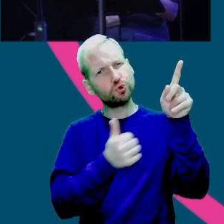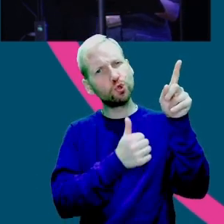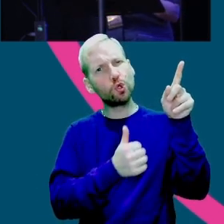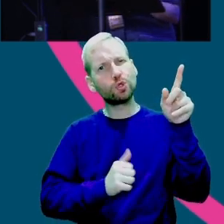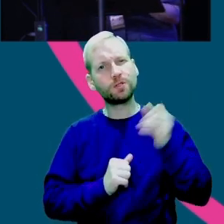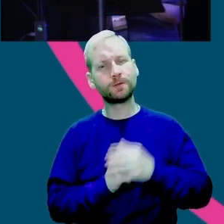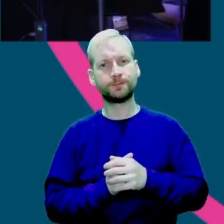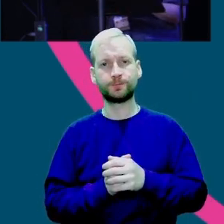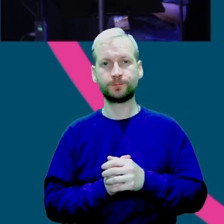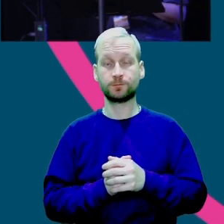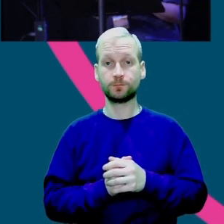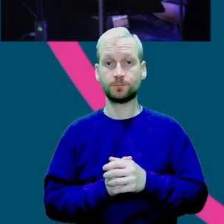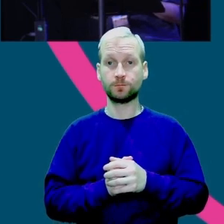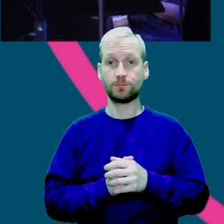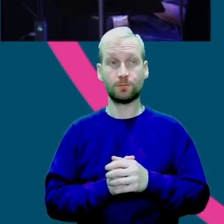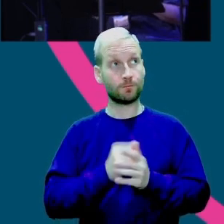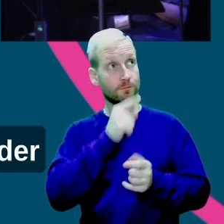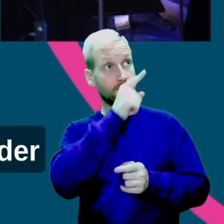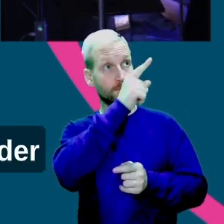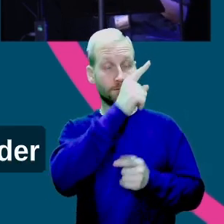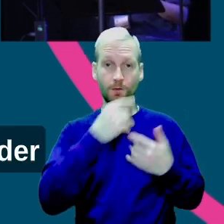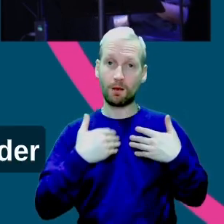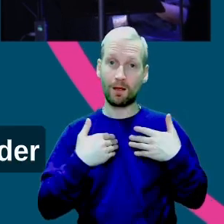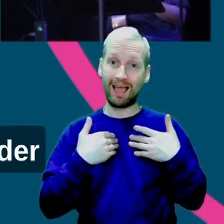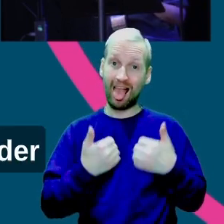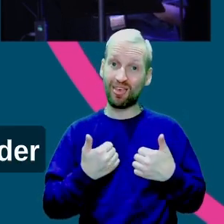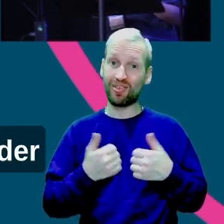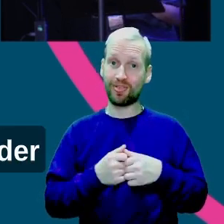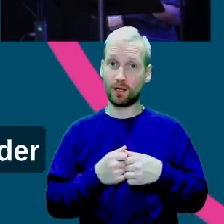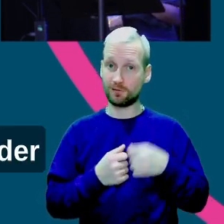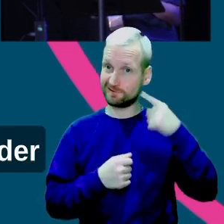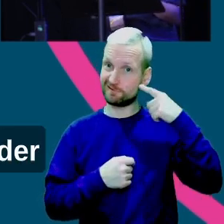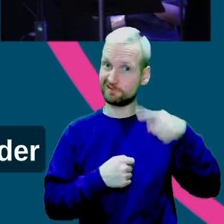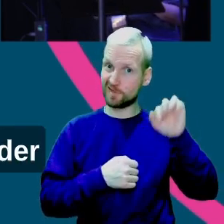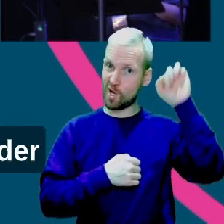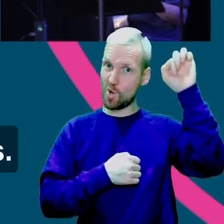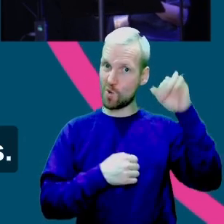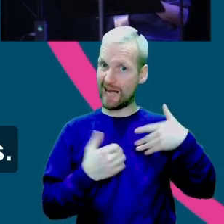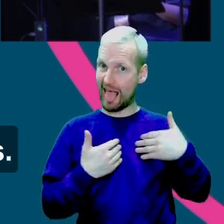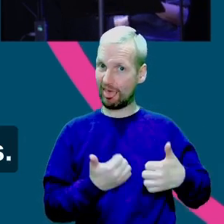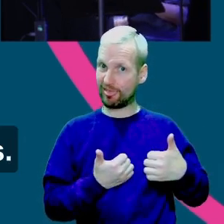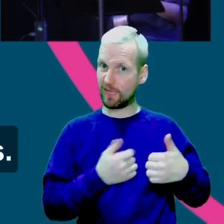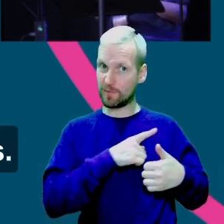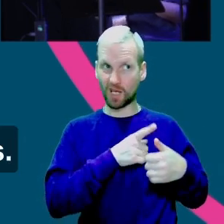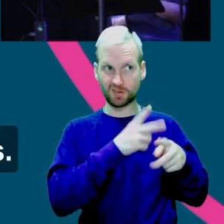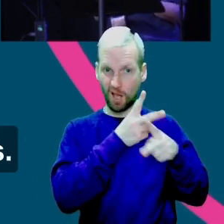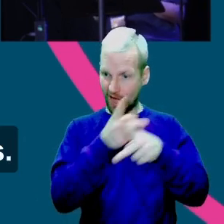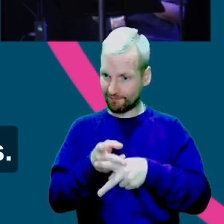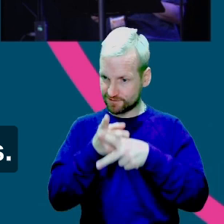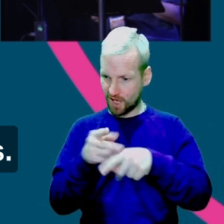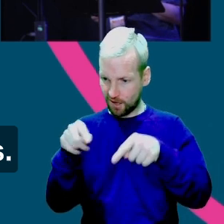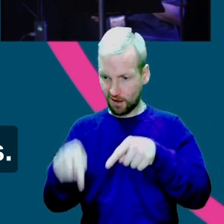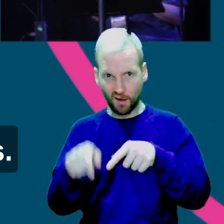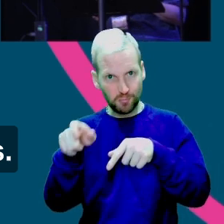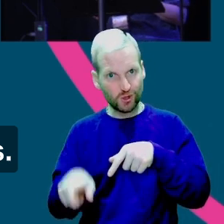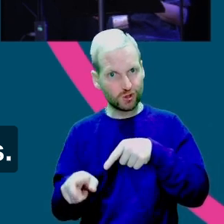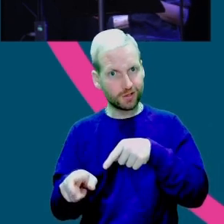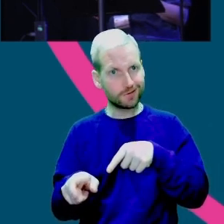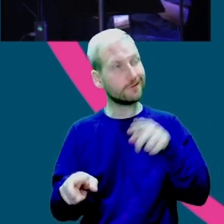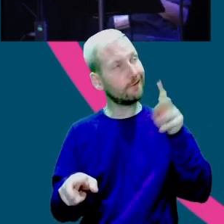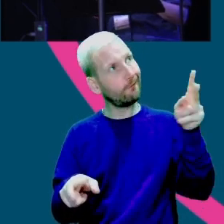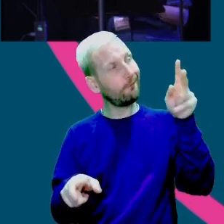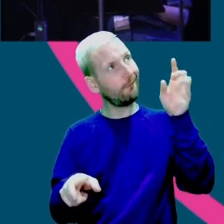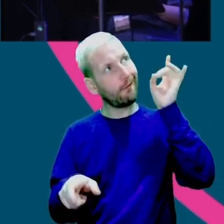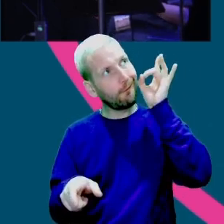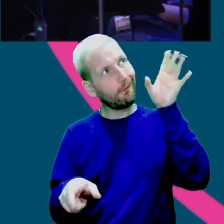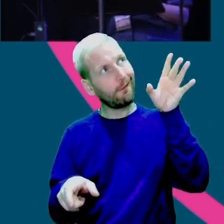There are risks to carers' health. They neglect their own health and well-being in order to cope with the demands of their daily routines. There